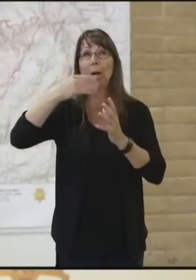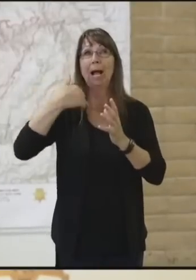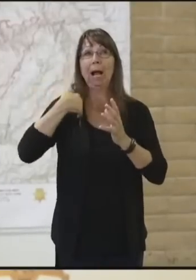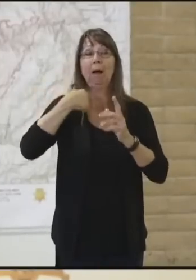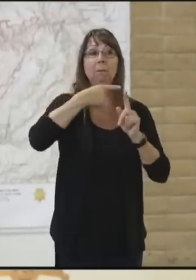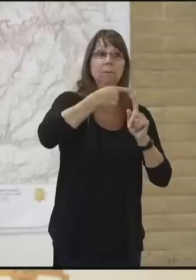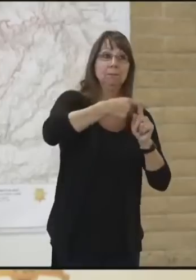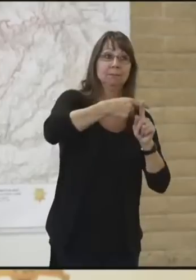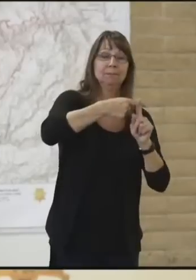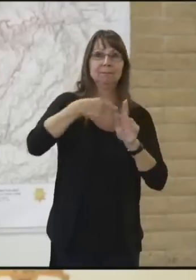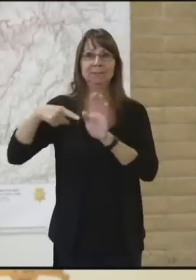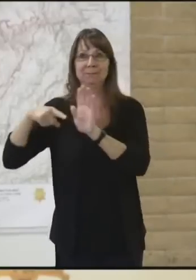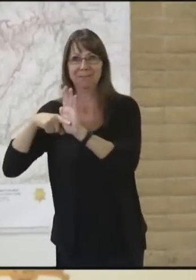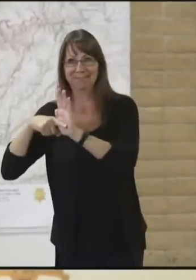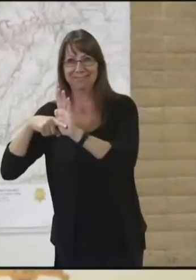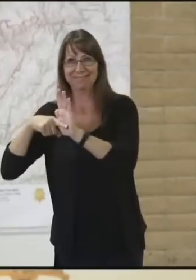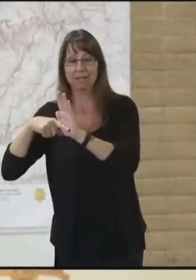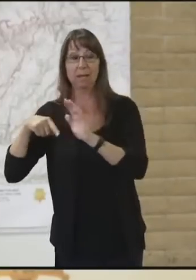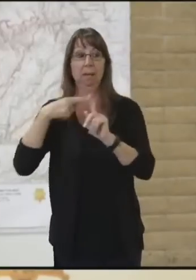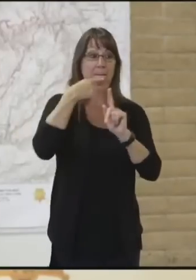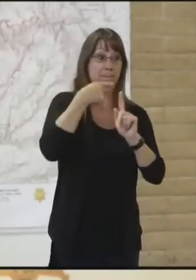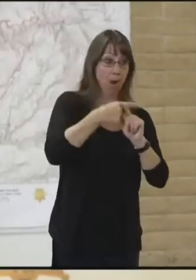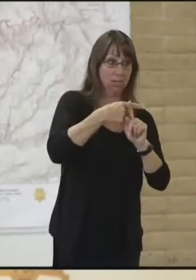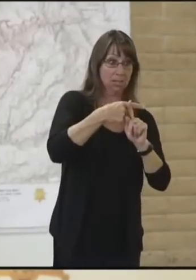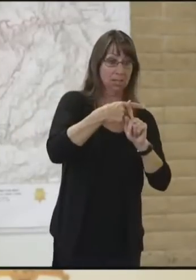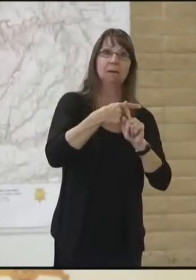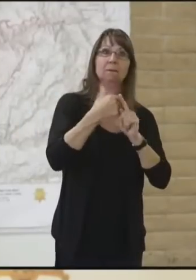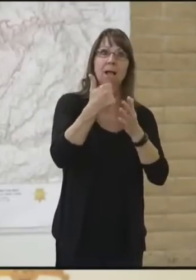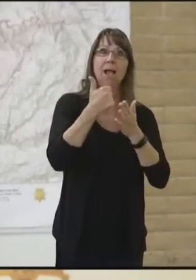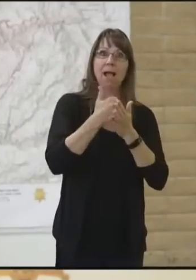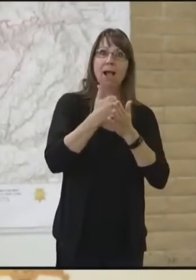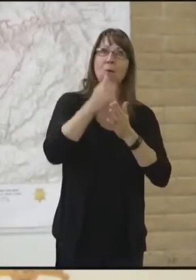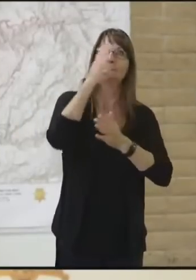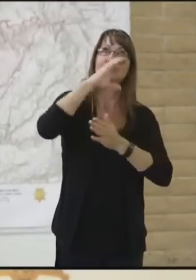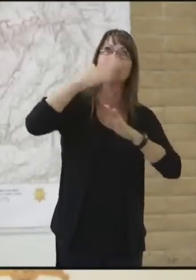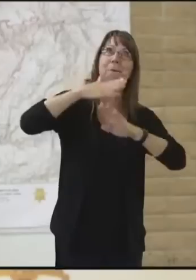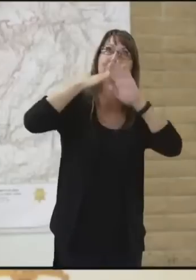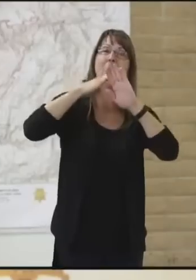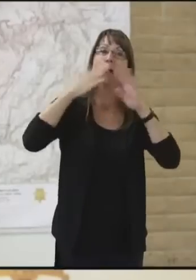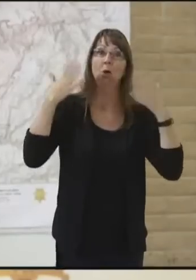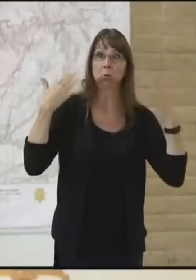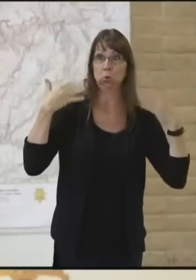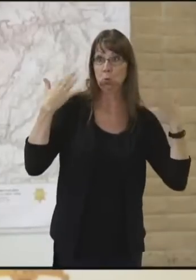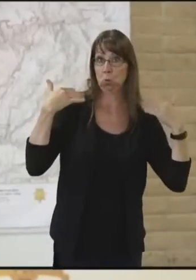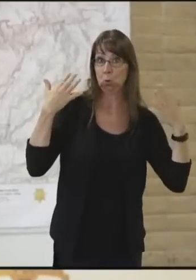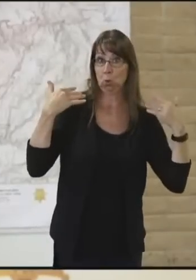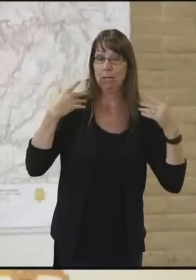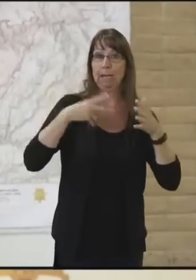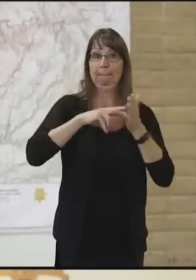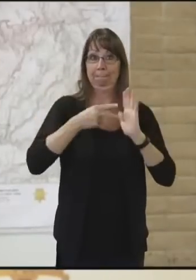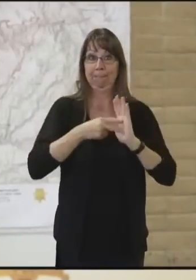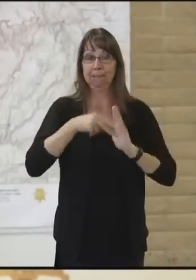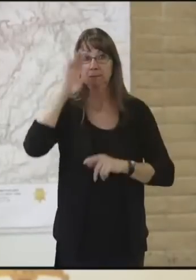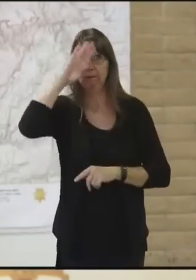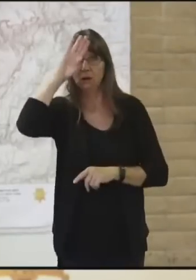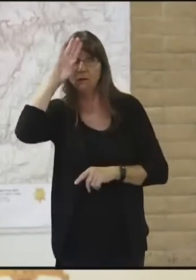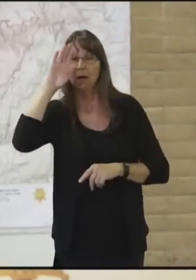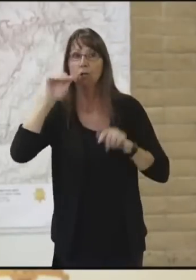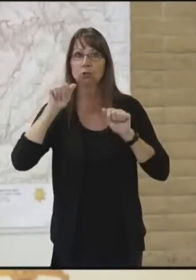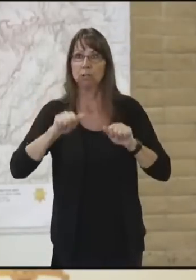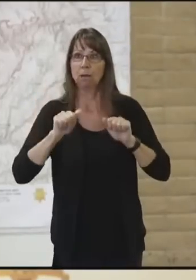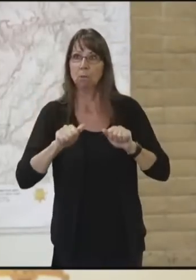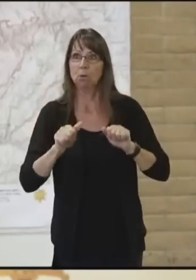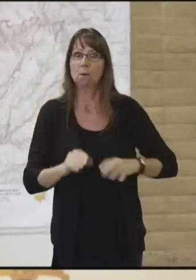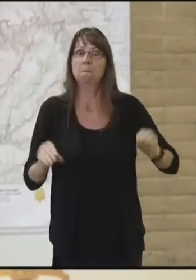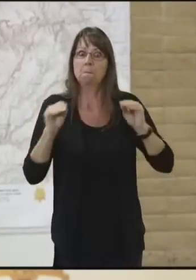blessing is that the smoke cools us as it has today, and under that cooling air, firefighters are able to make a great